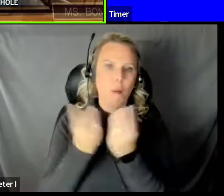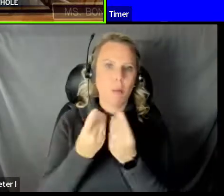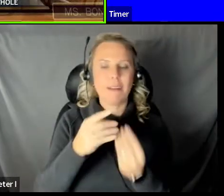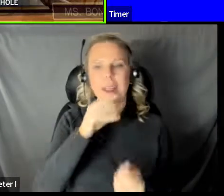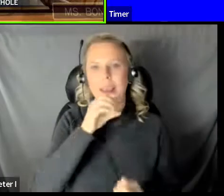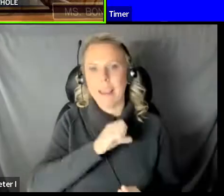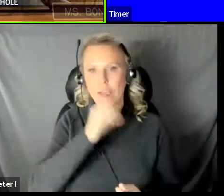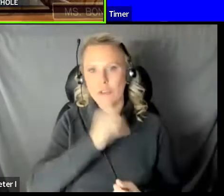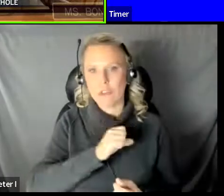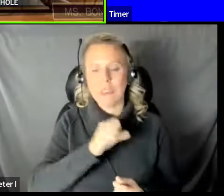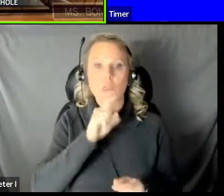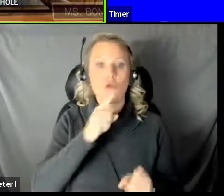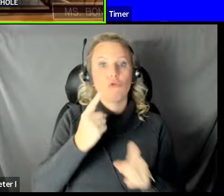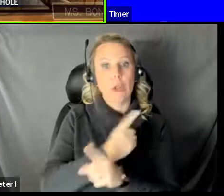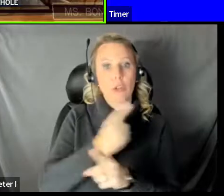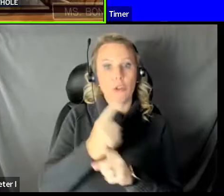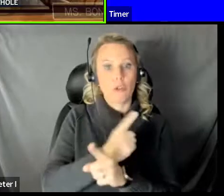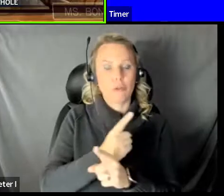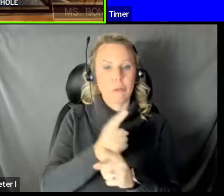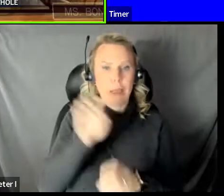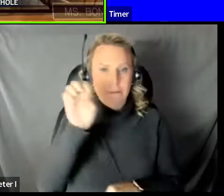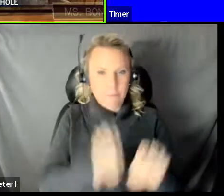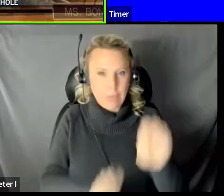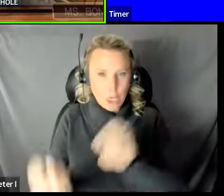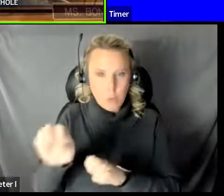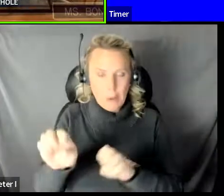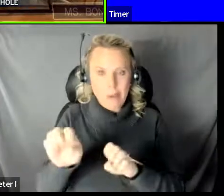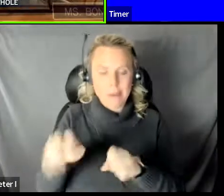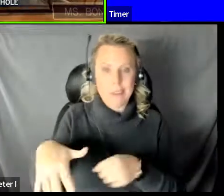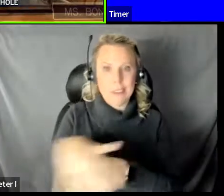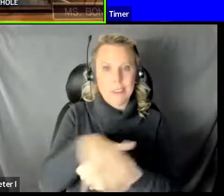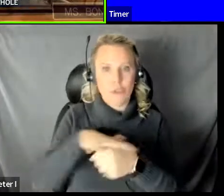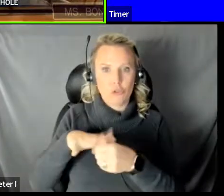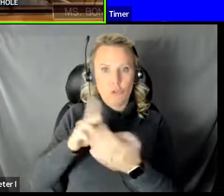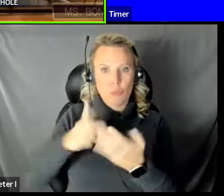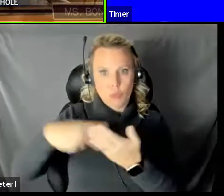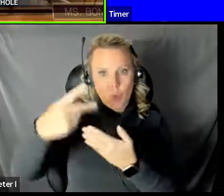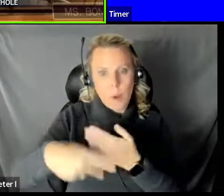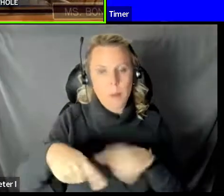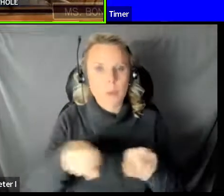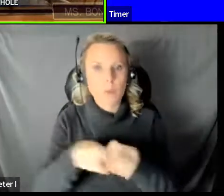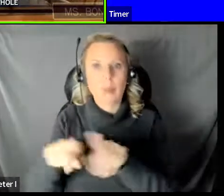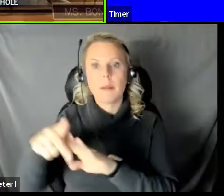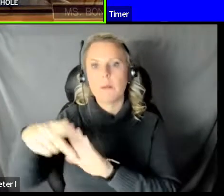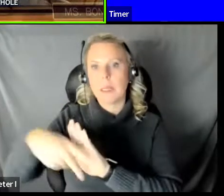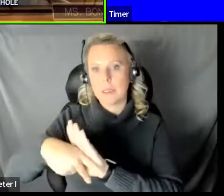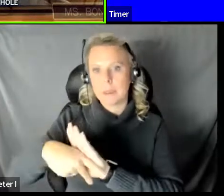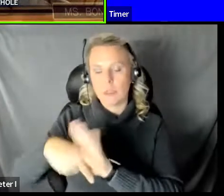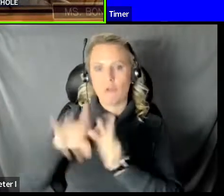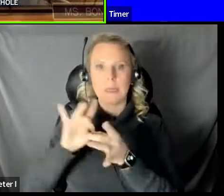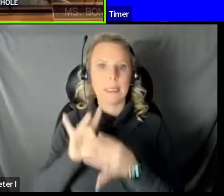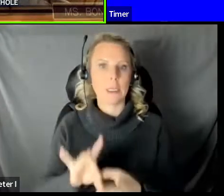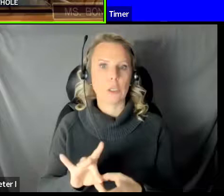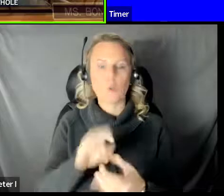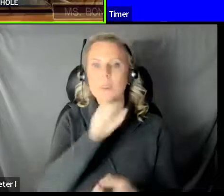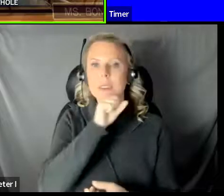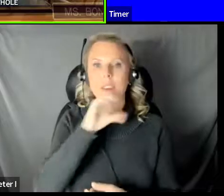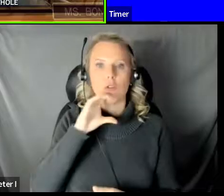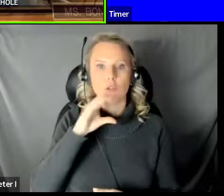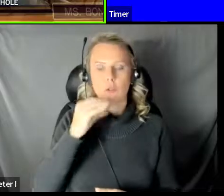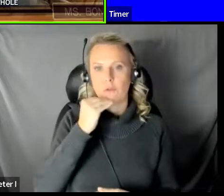Living to regularly evaluate the district's programs and policies related to senior